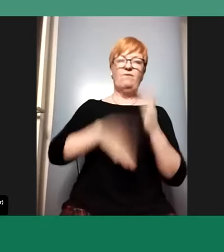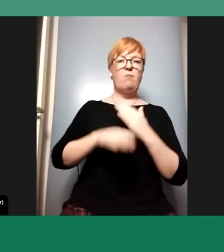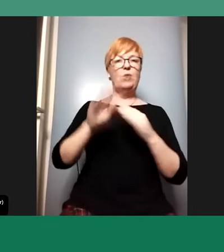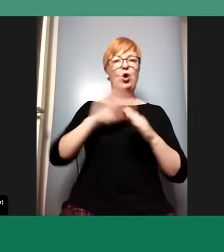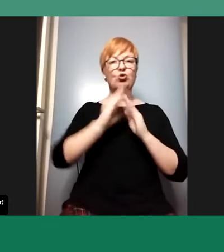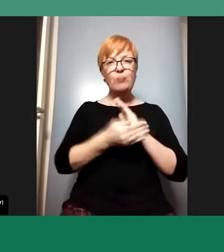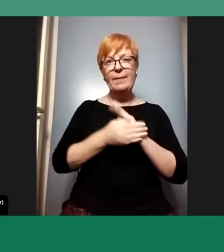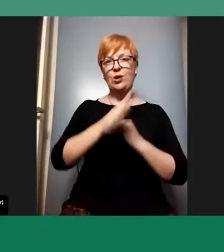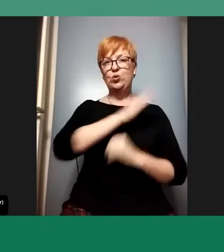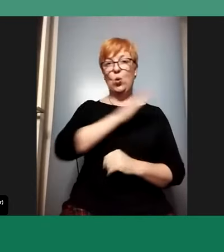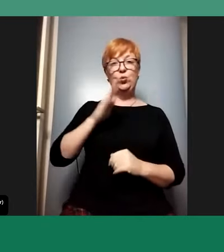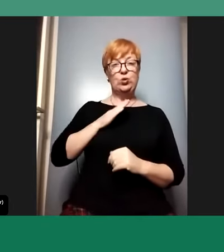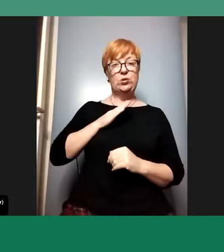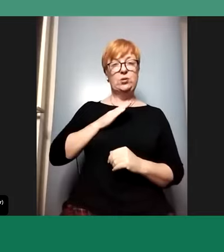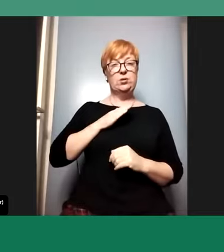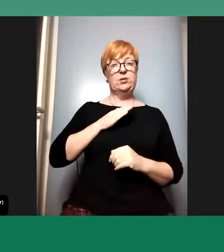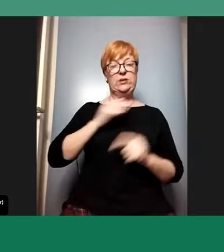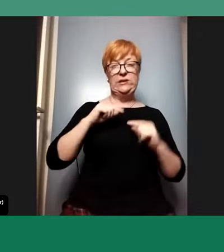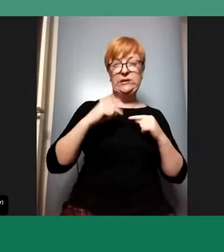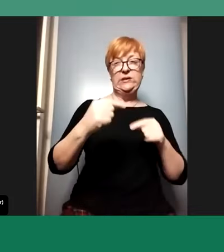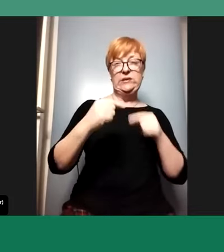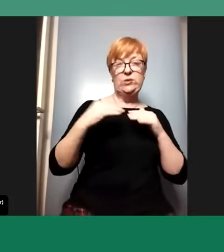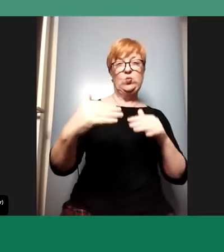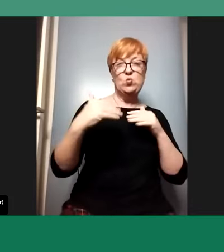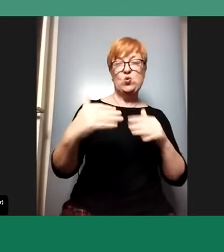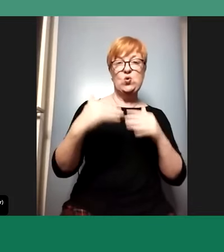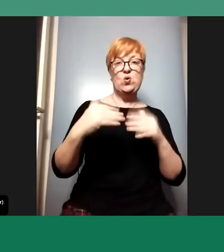in World War I about the things that they had to carry with them.